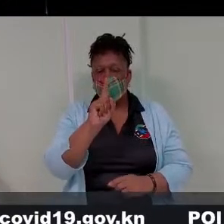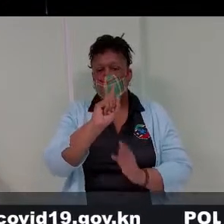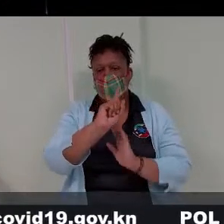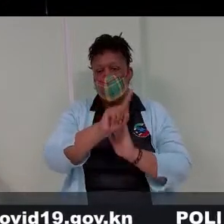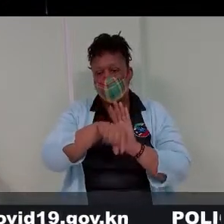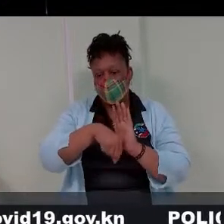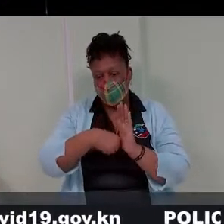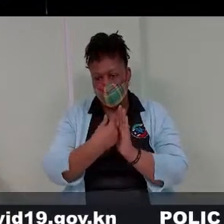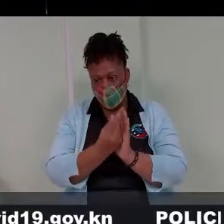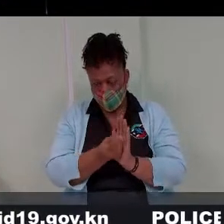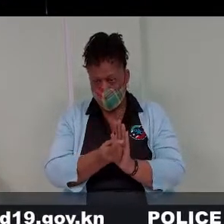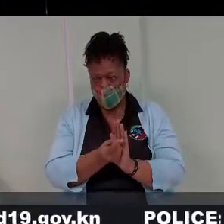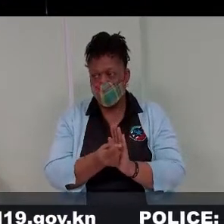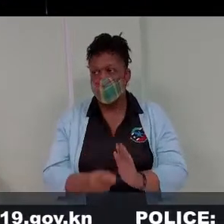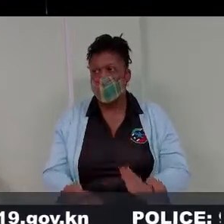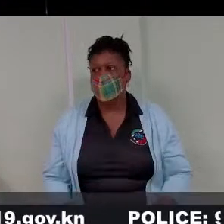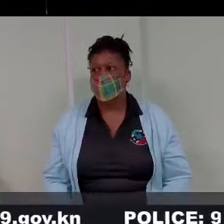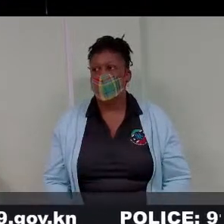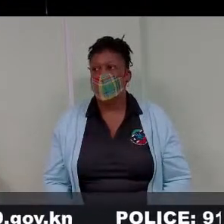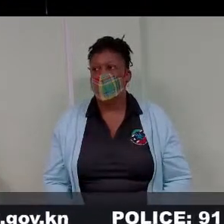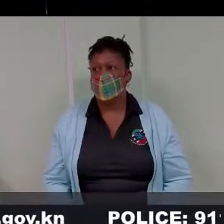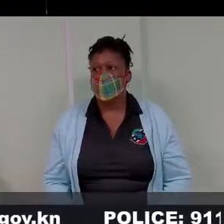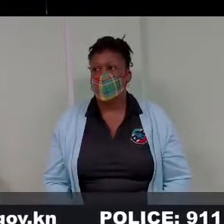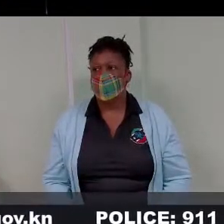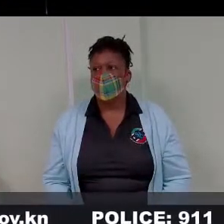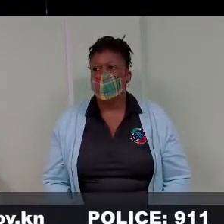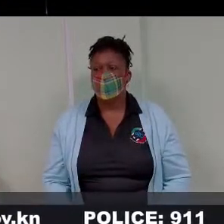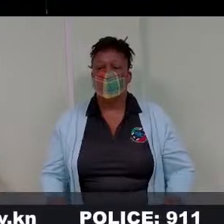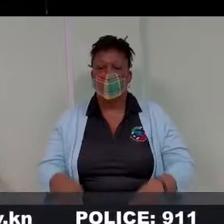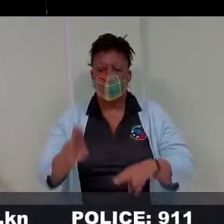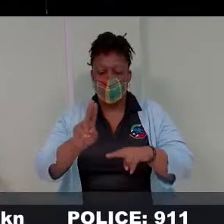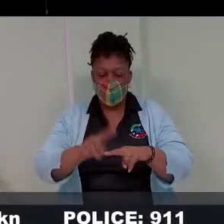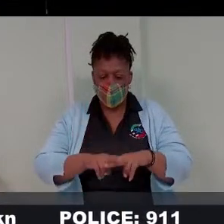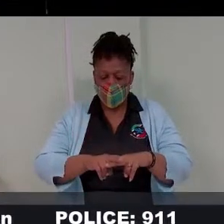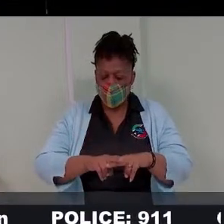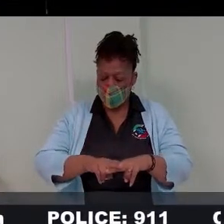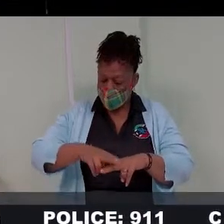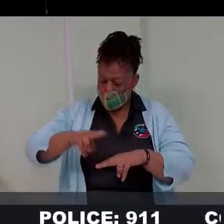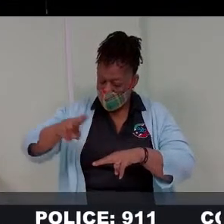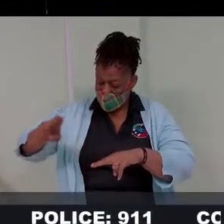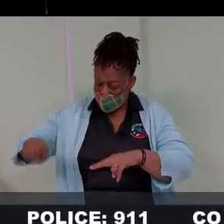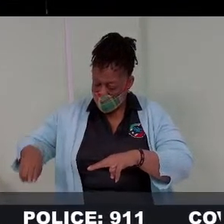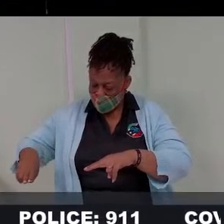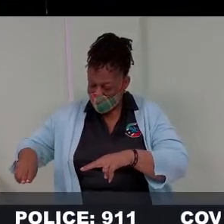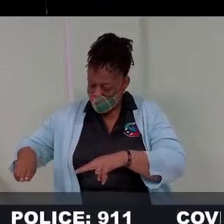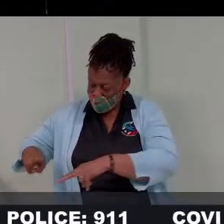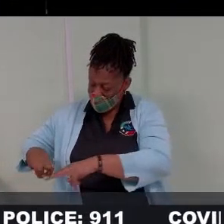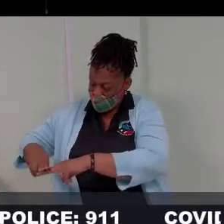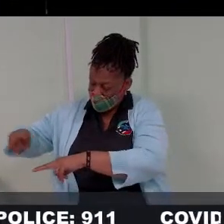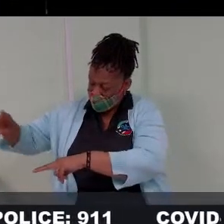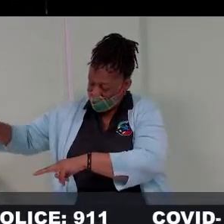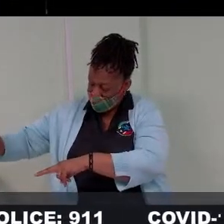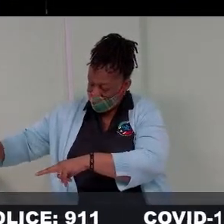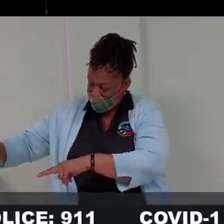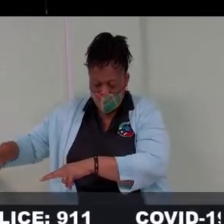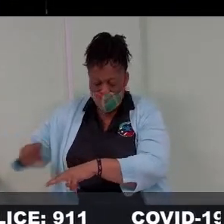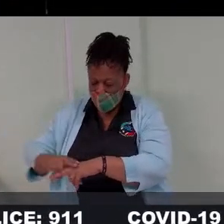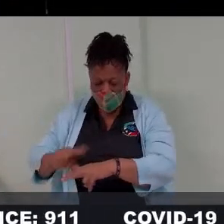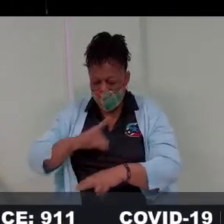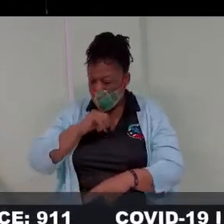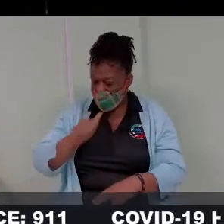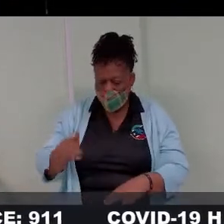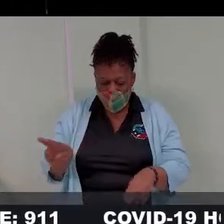exceeding 1 hour. The seating arrangements shall allow for a minimum of 6 feet